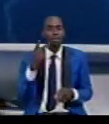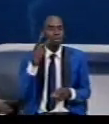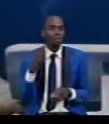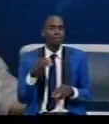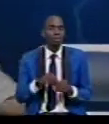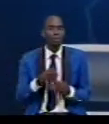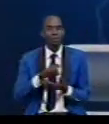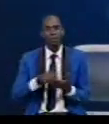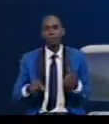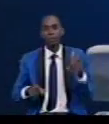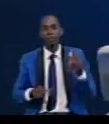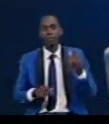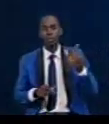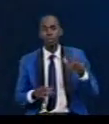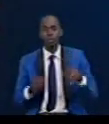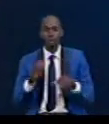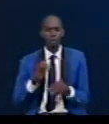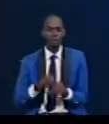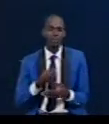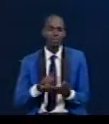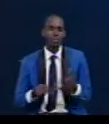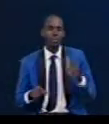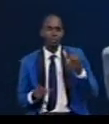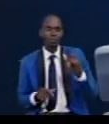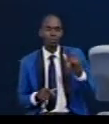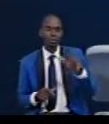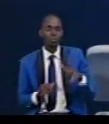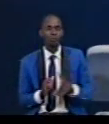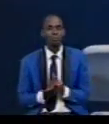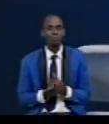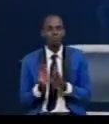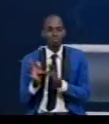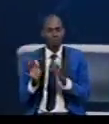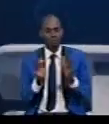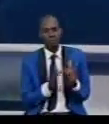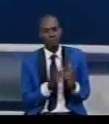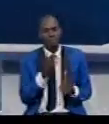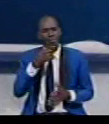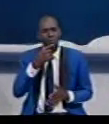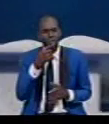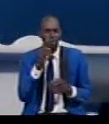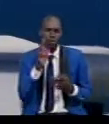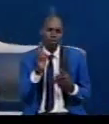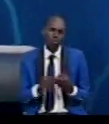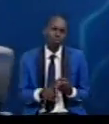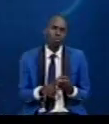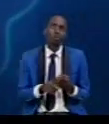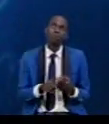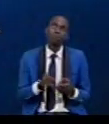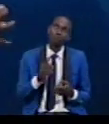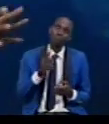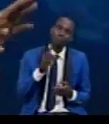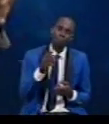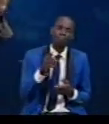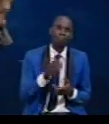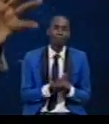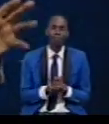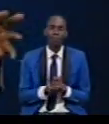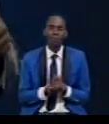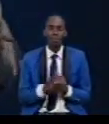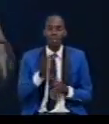23. In verse 23, Jesus said unto him, if thou